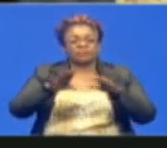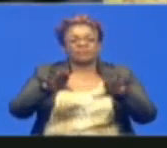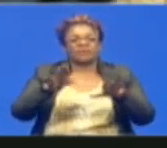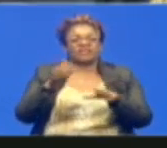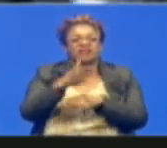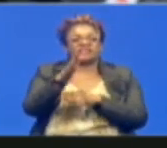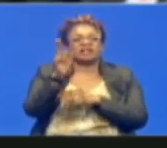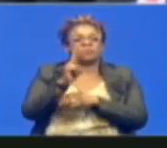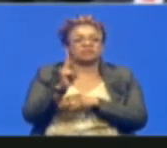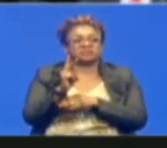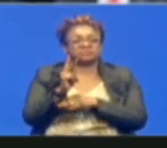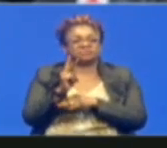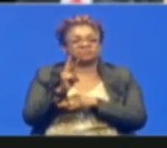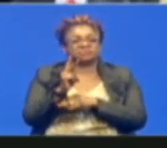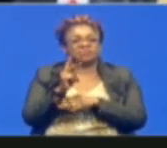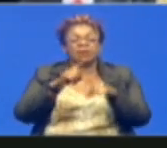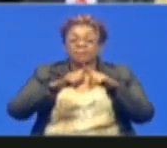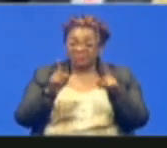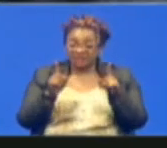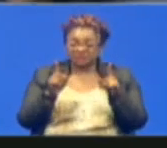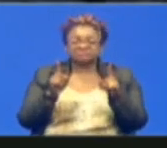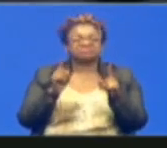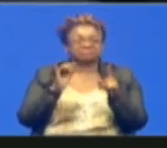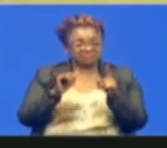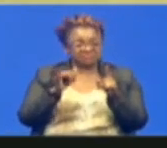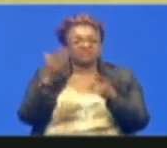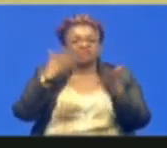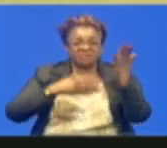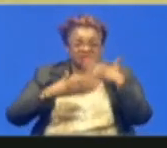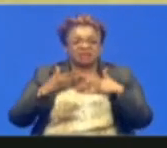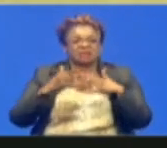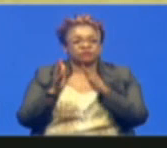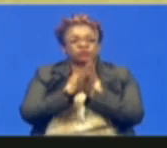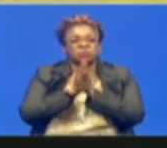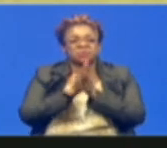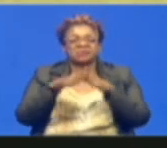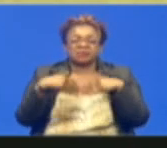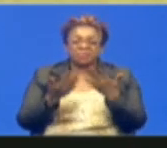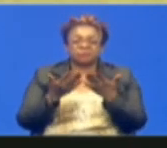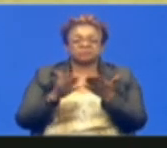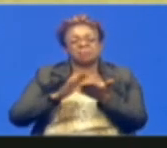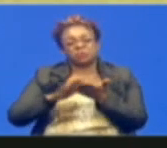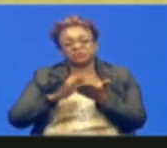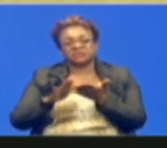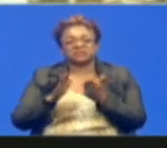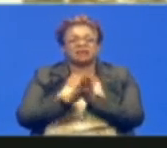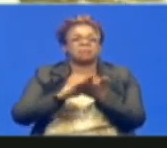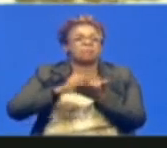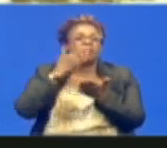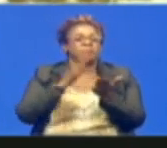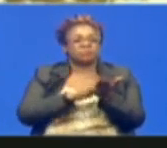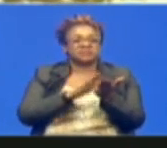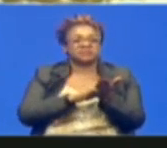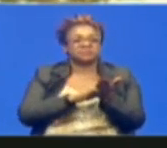Kibwezi. But it's still a familiar story of profuse apologies and more promises. The frequent leakages